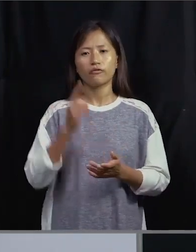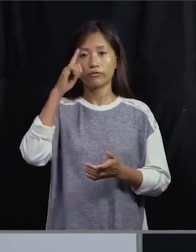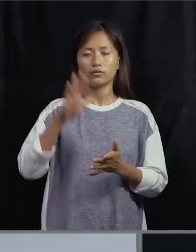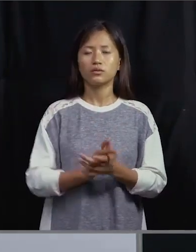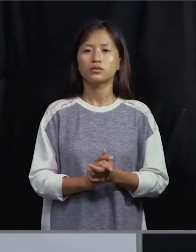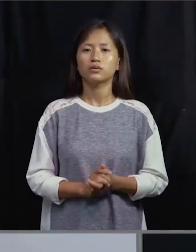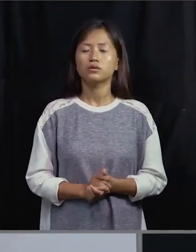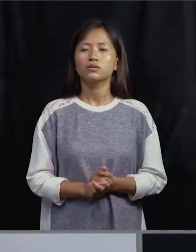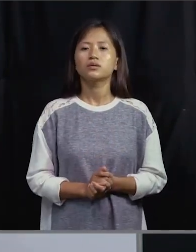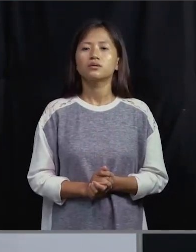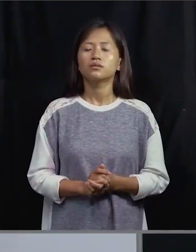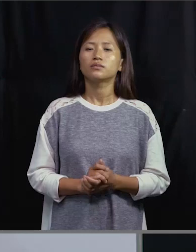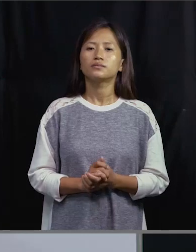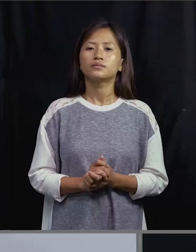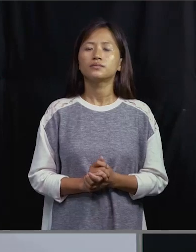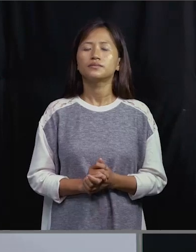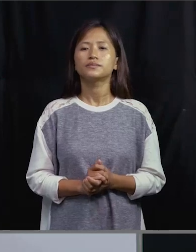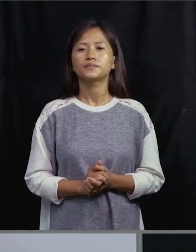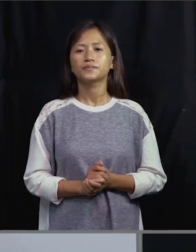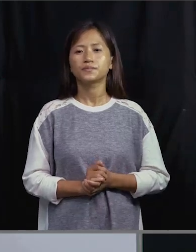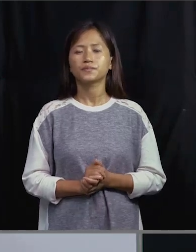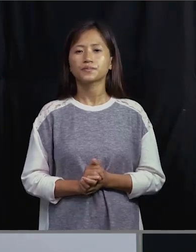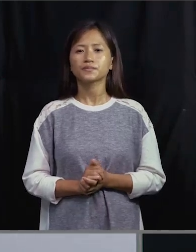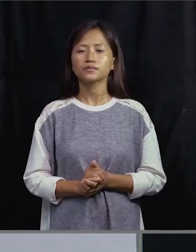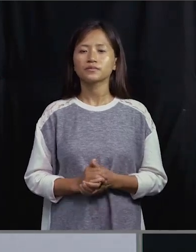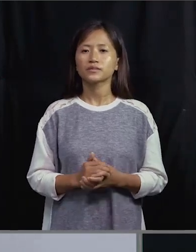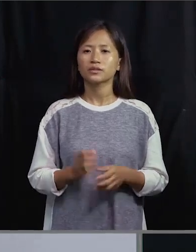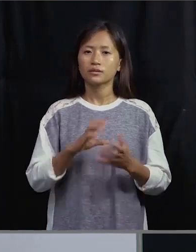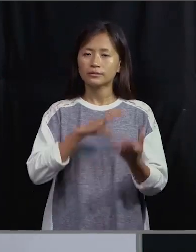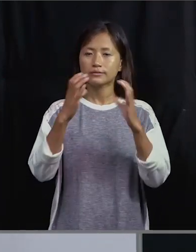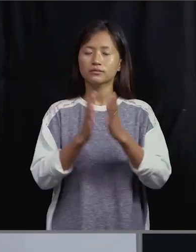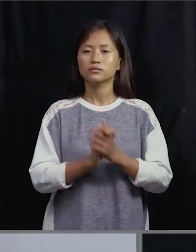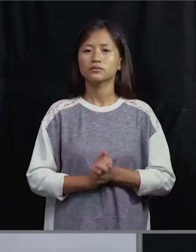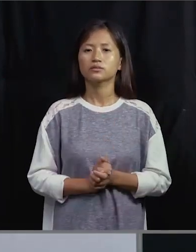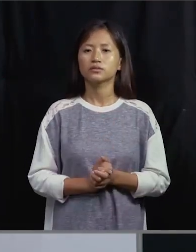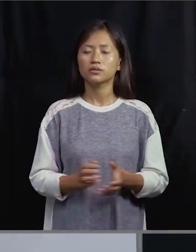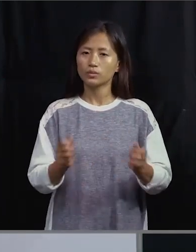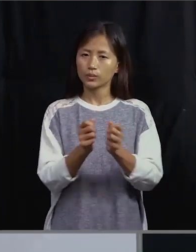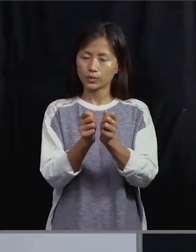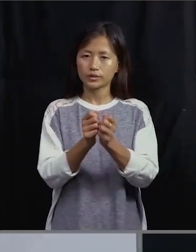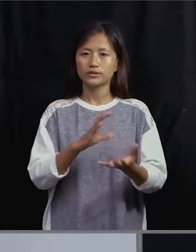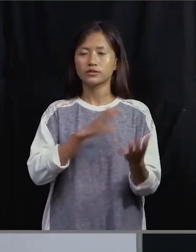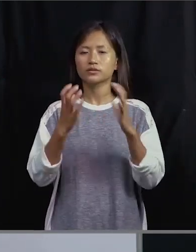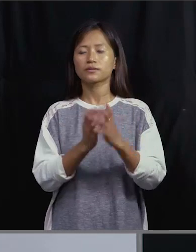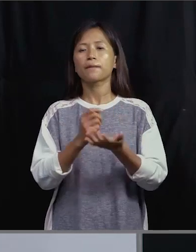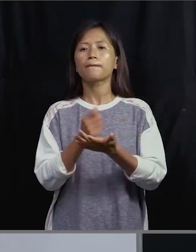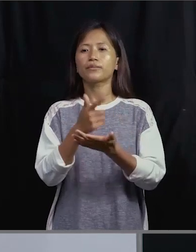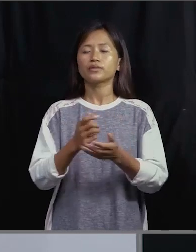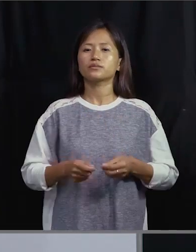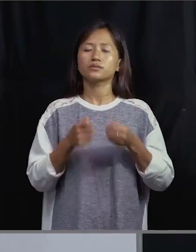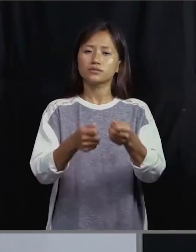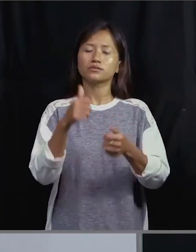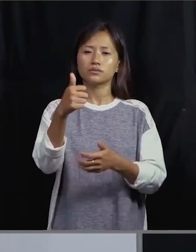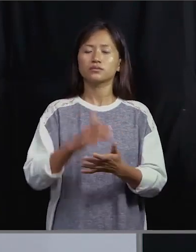goods are those goods whose demand by a consumer changes with the change in price of the given